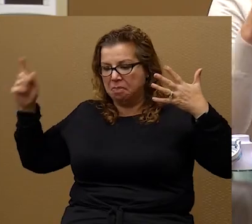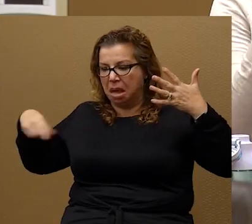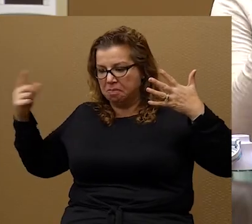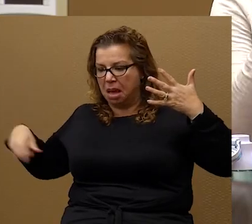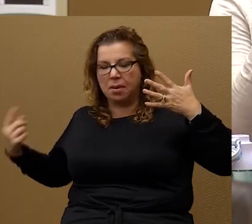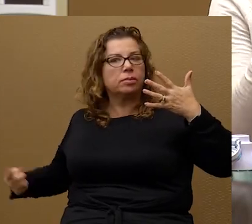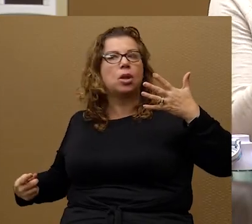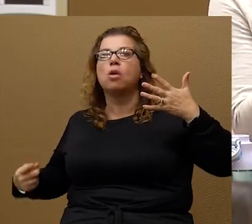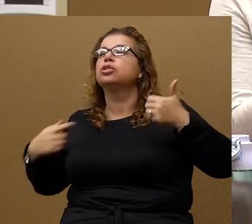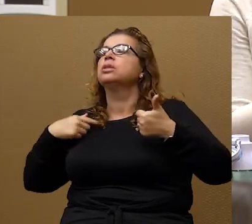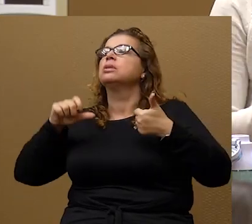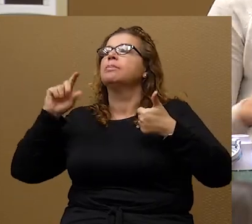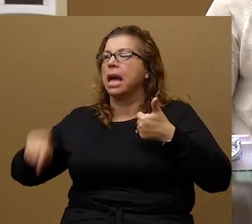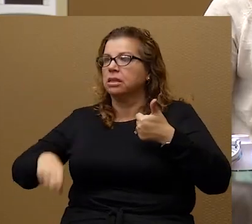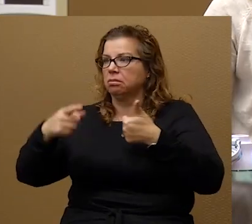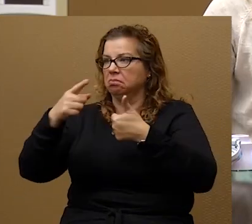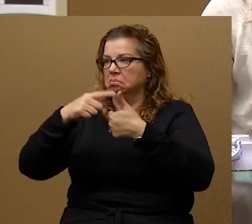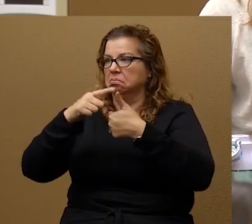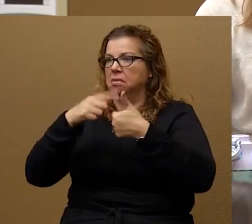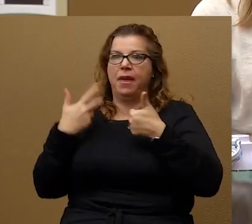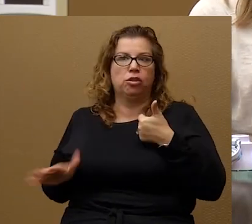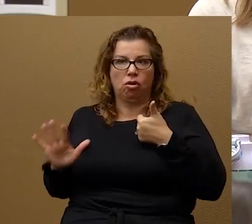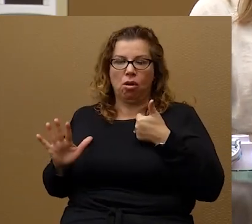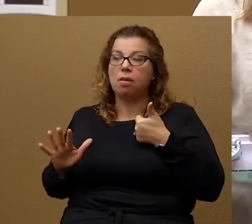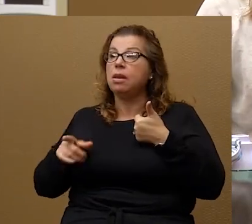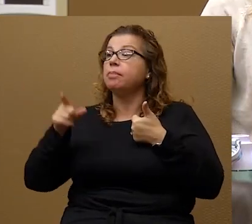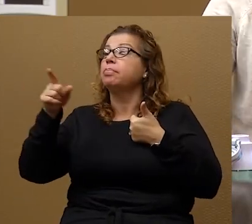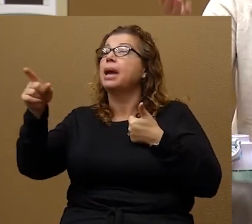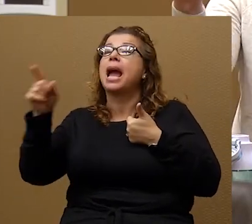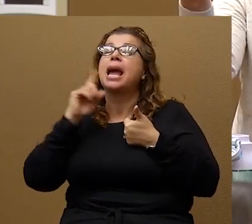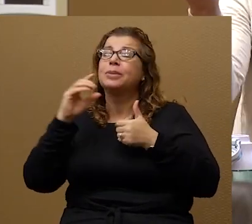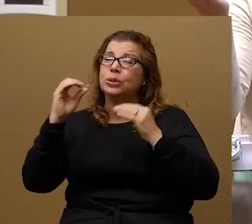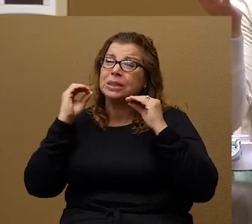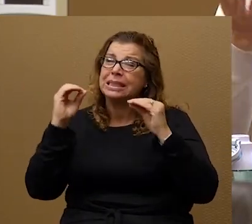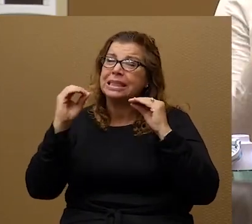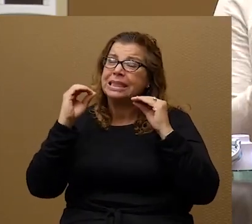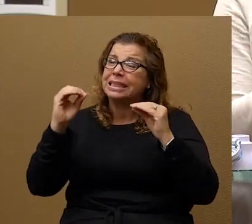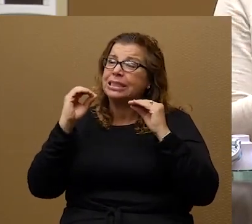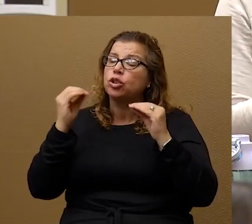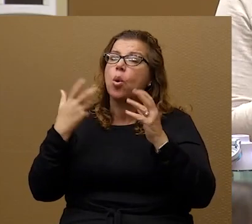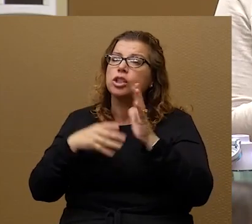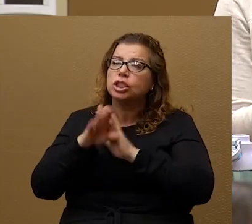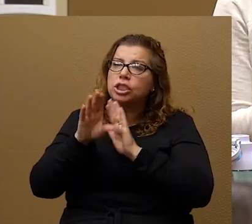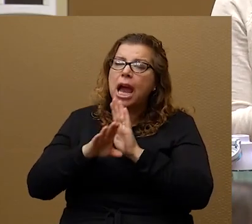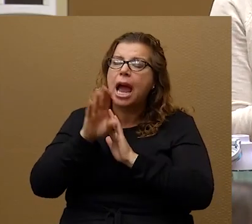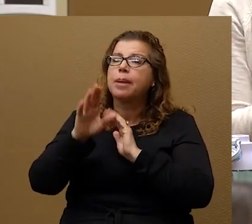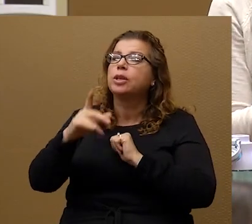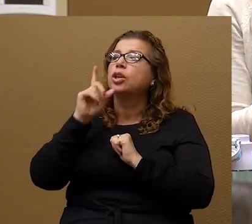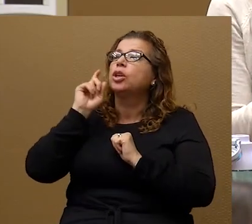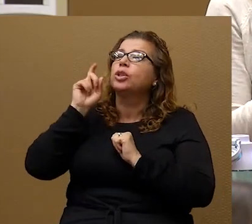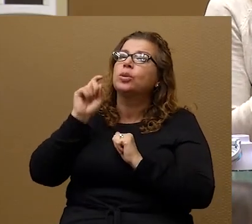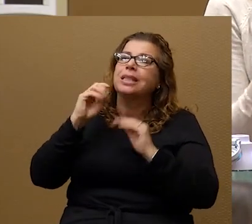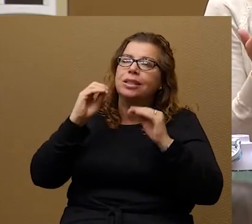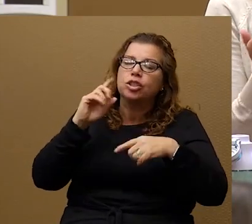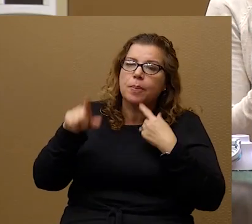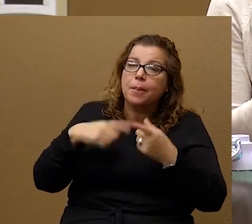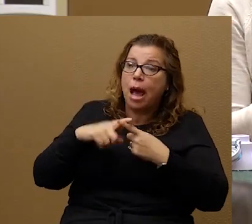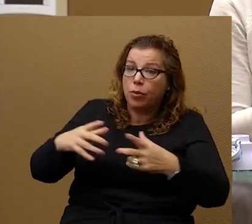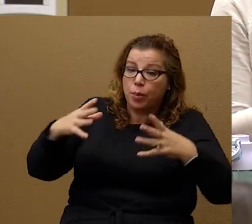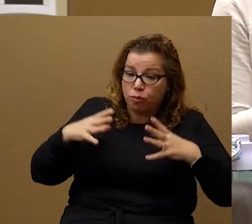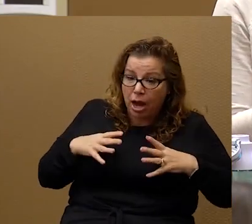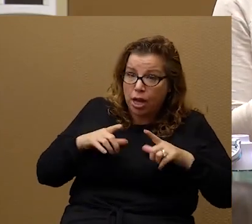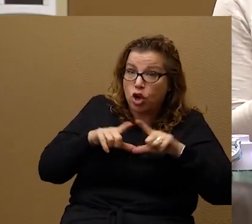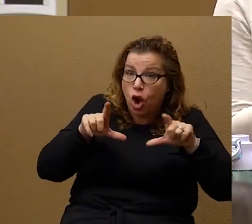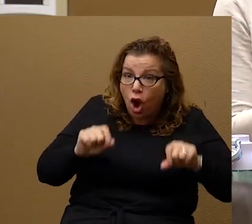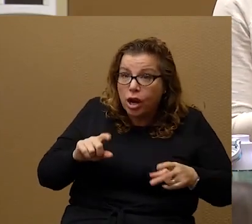might have to shape. You might have to teach them about a break card, or I need a drink of water. There's different strategies that you could put in